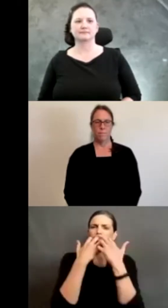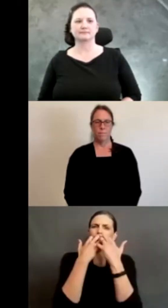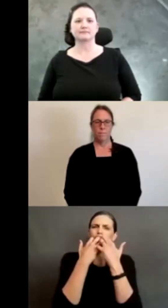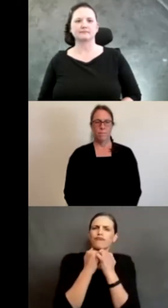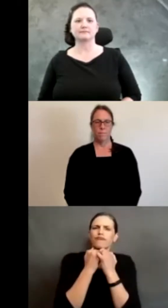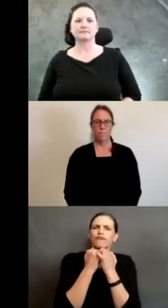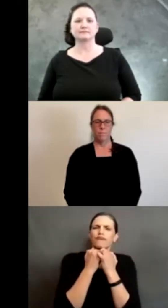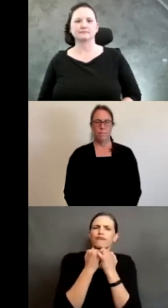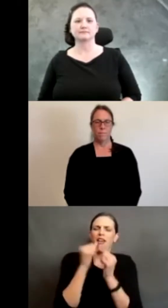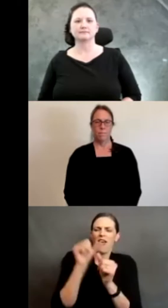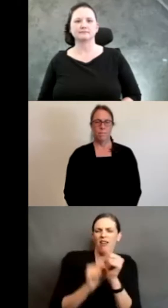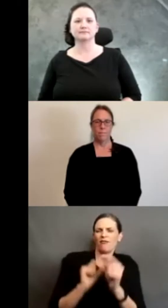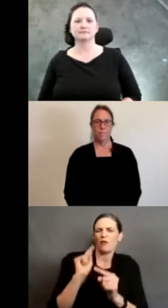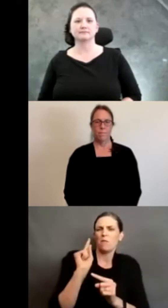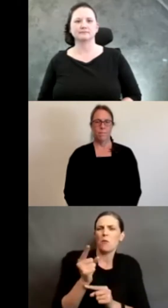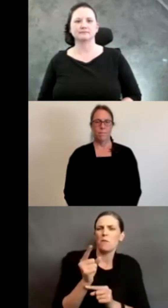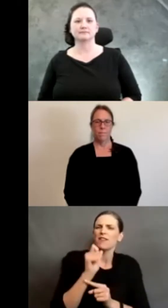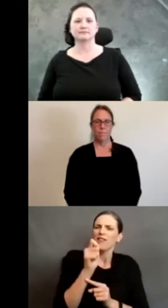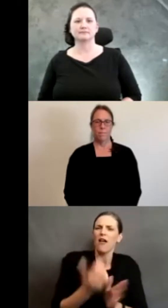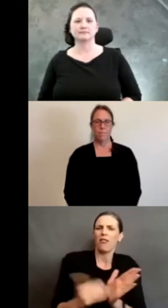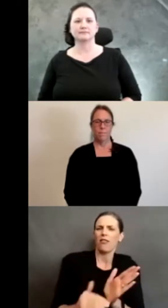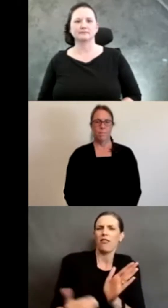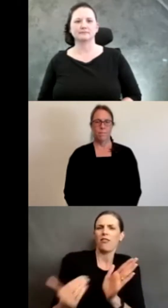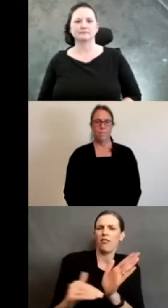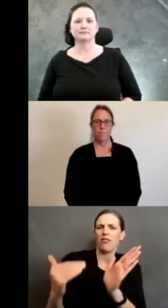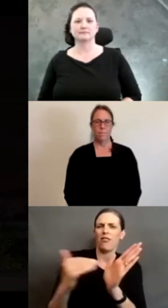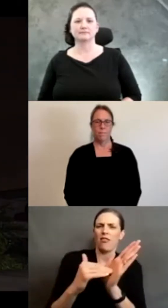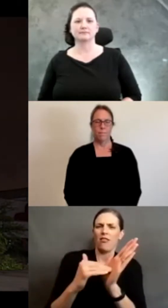moment. The screen fades to black.